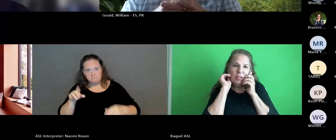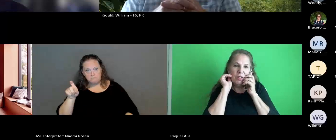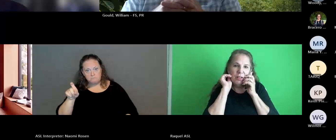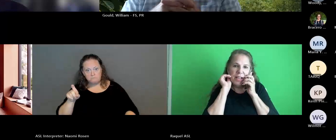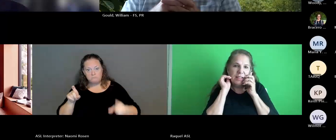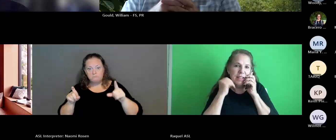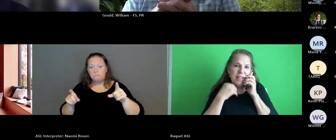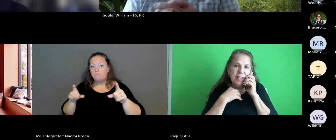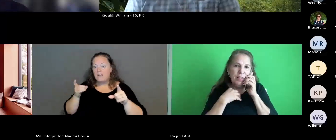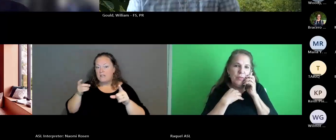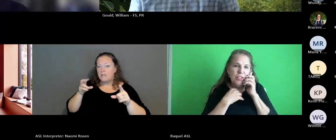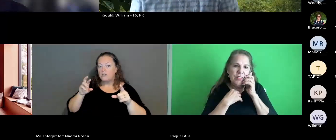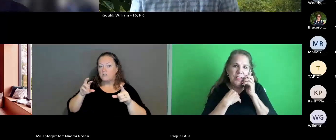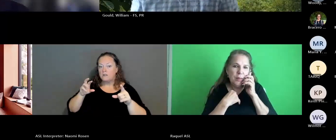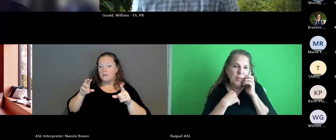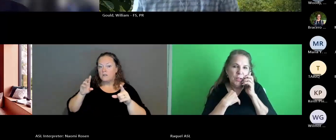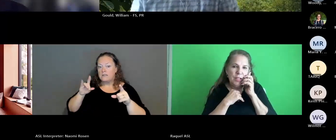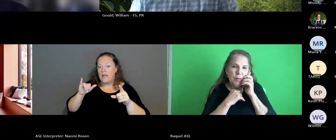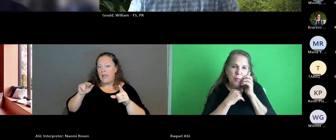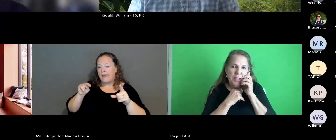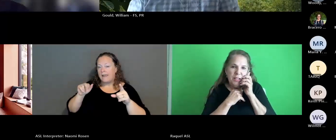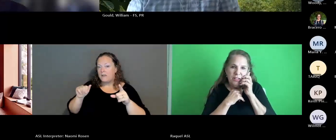Sure.